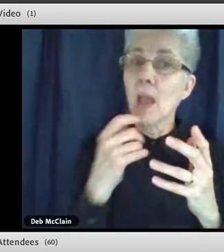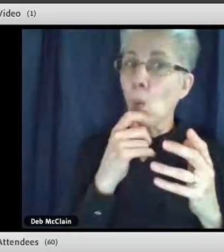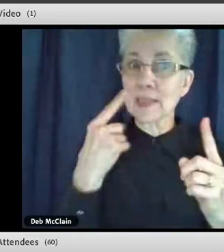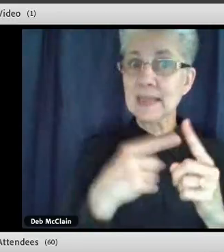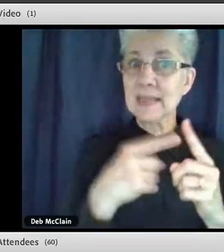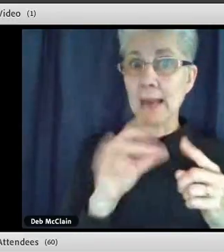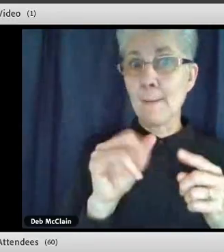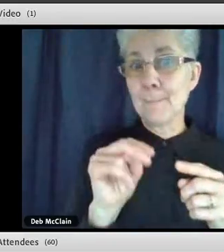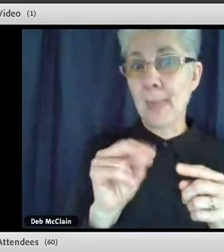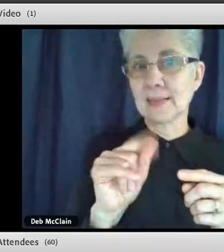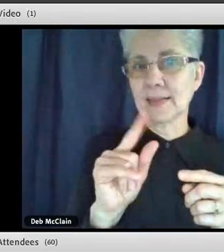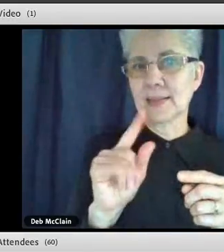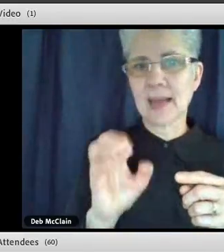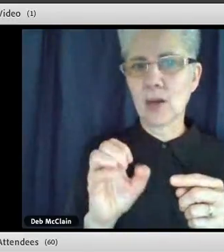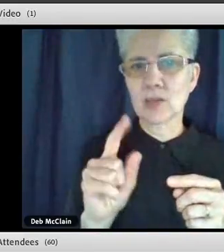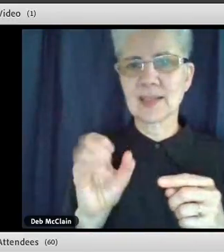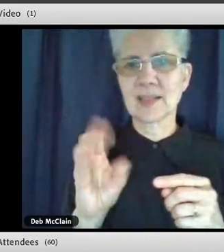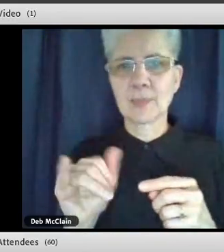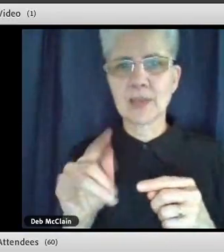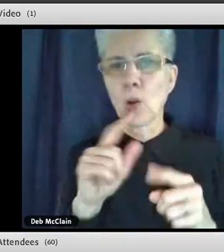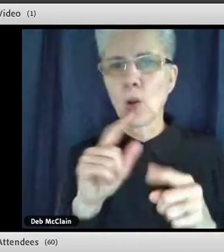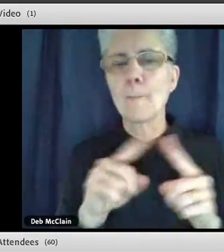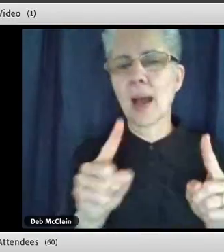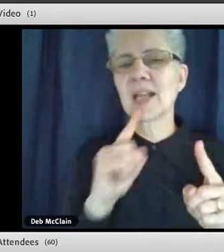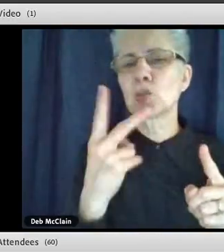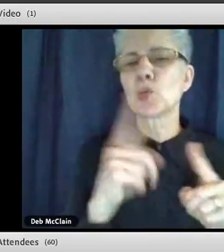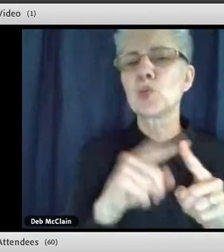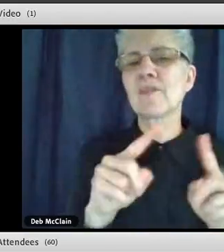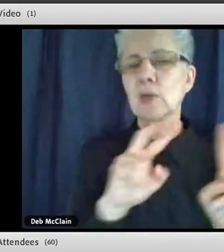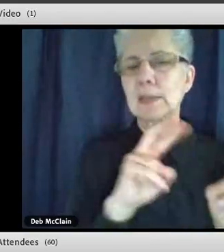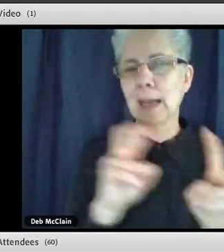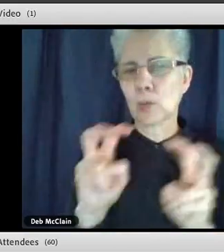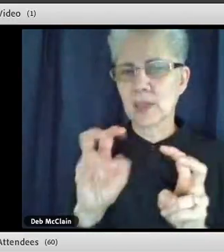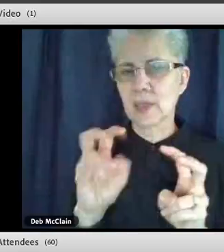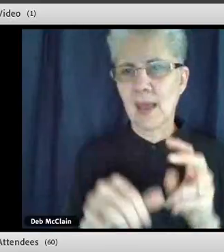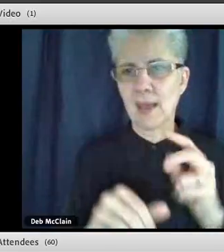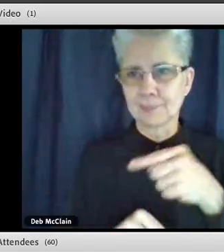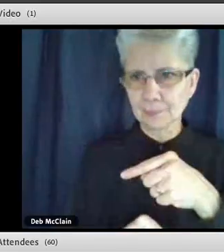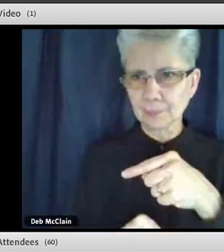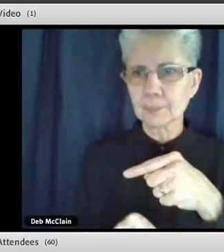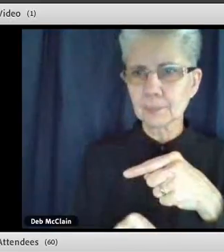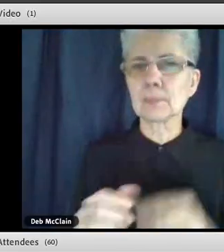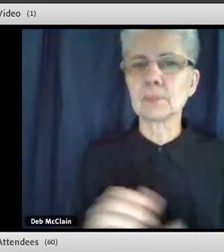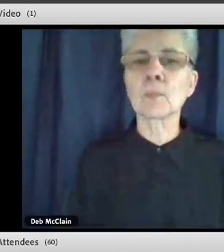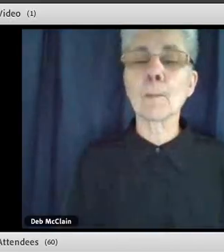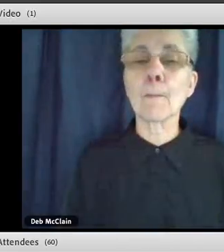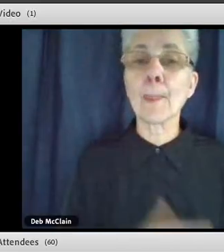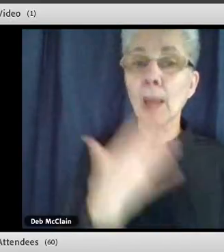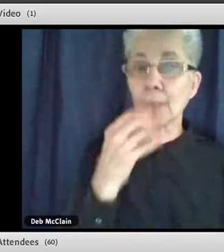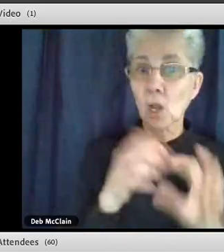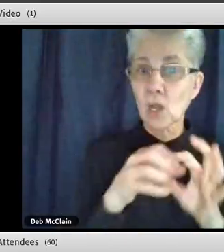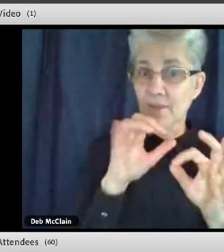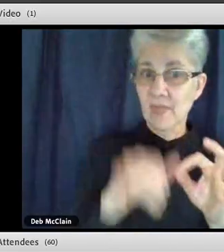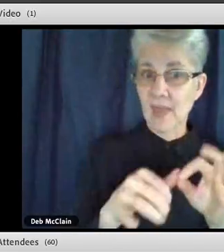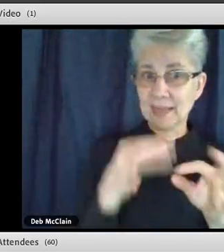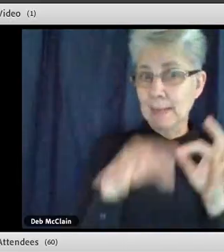subtitle relationship. It's two different main titles. And it's just because of this